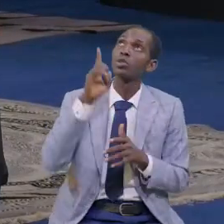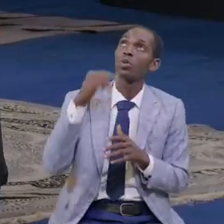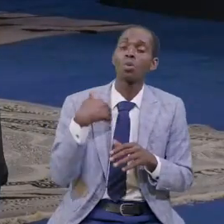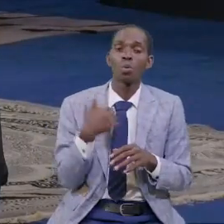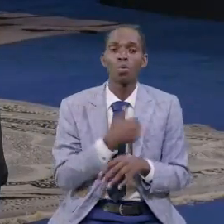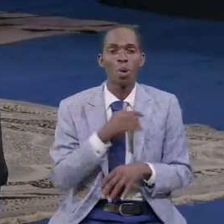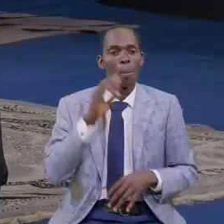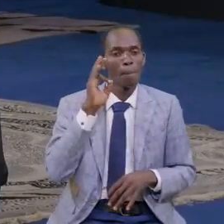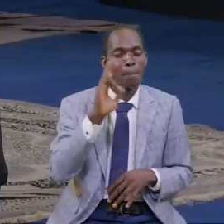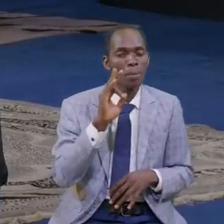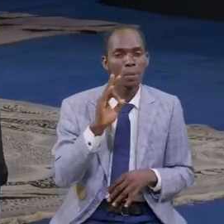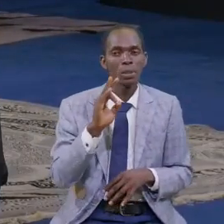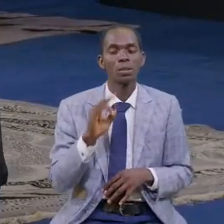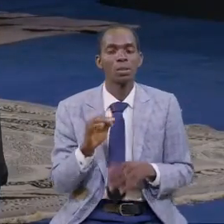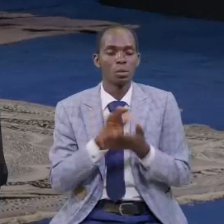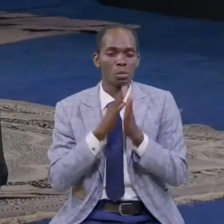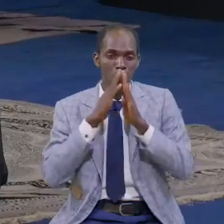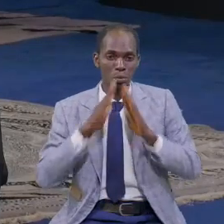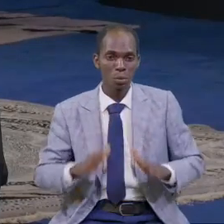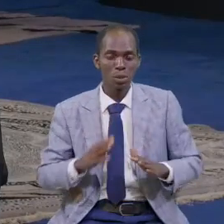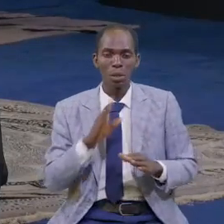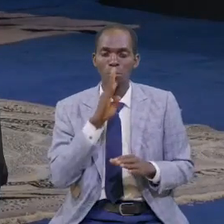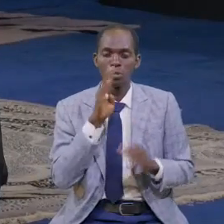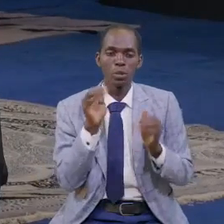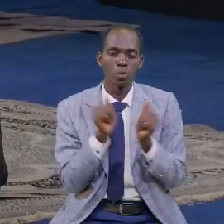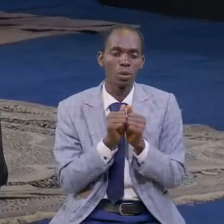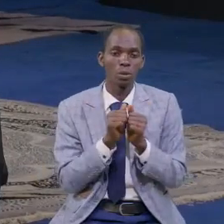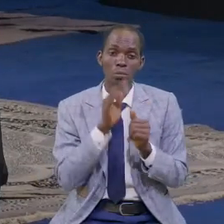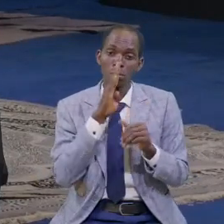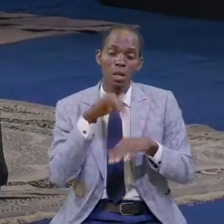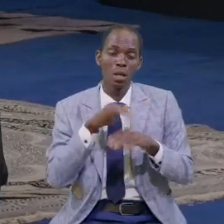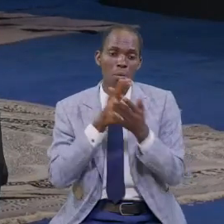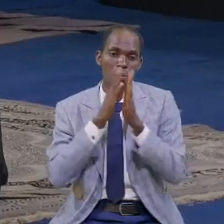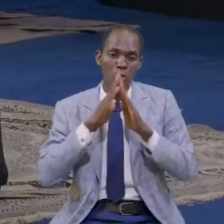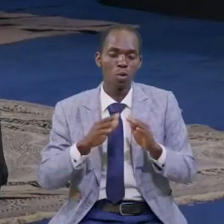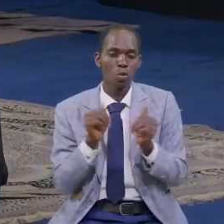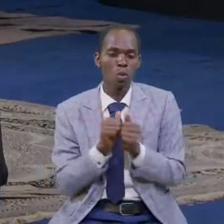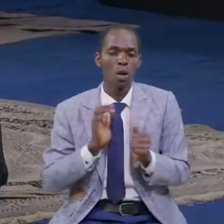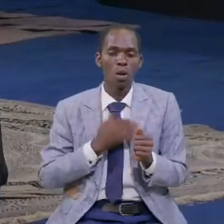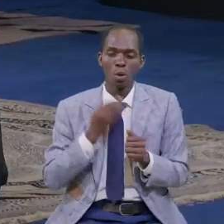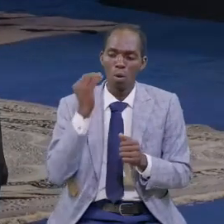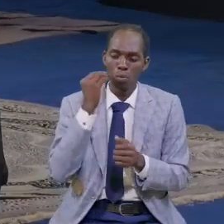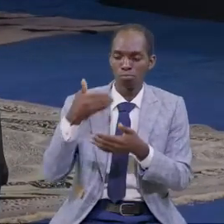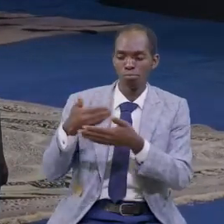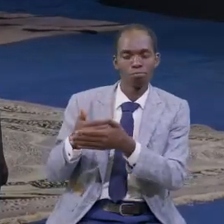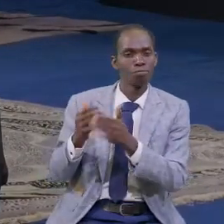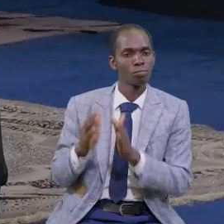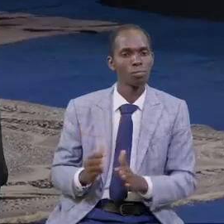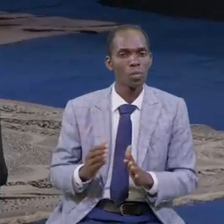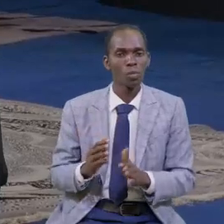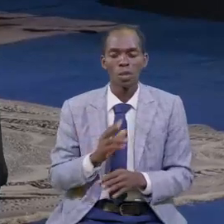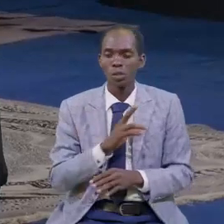neighbors, peace with everyone. There is no infighting. There's no